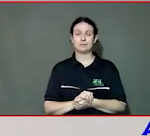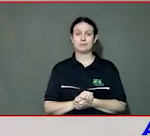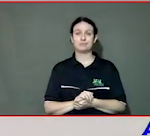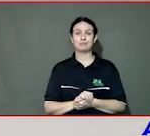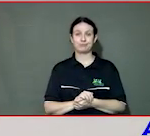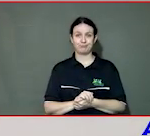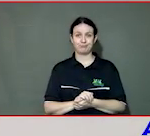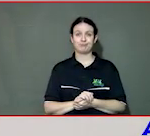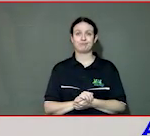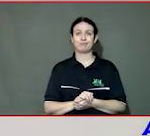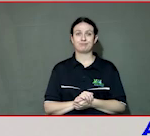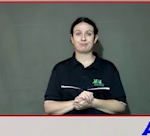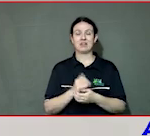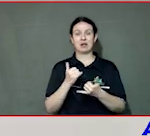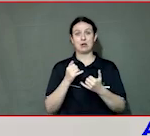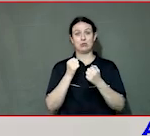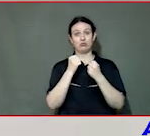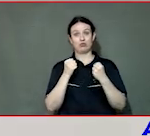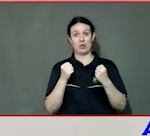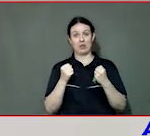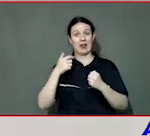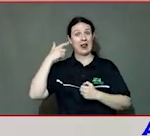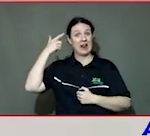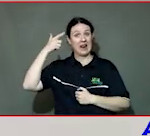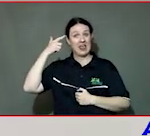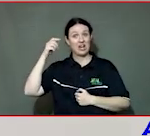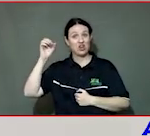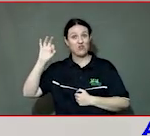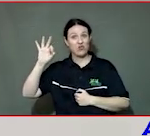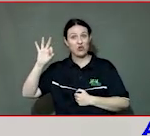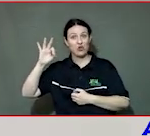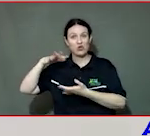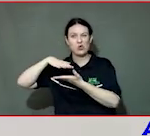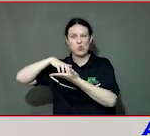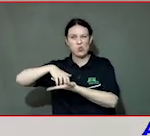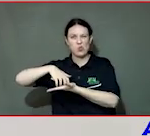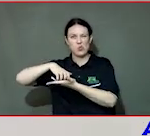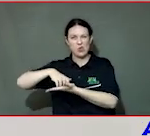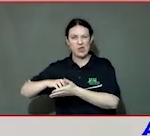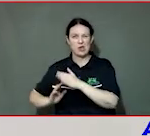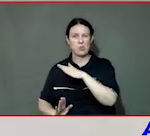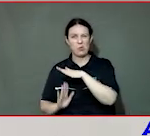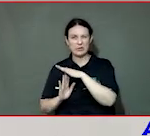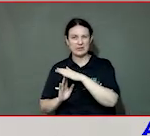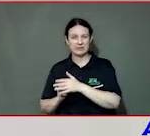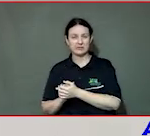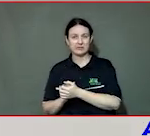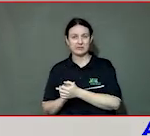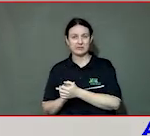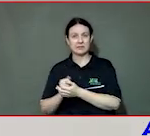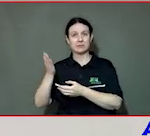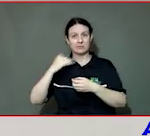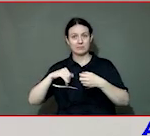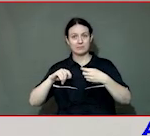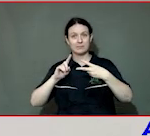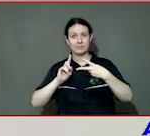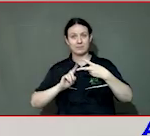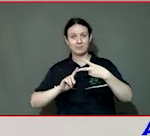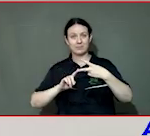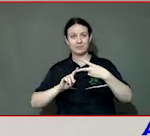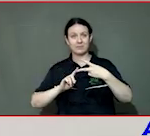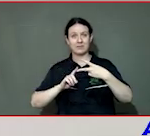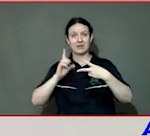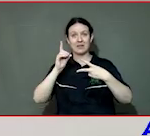So according to strength, London forces will be the weakest. Then, little bit